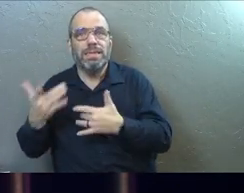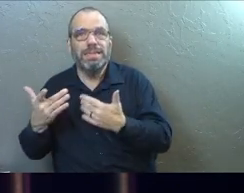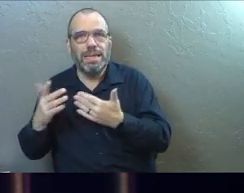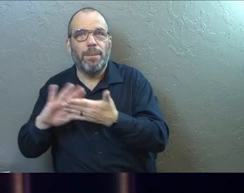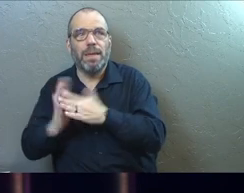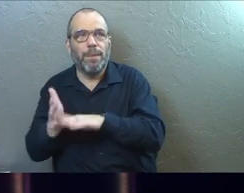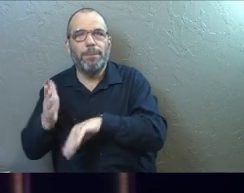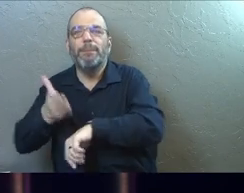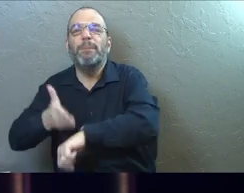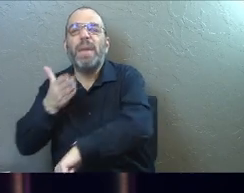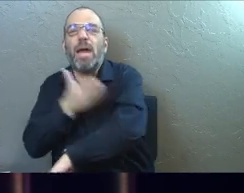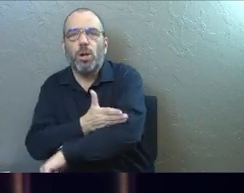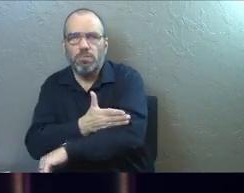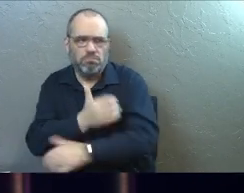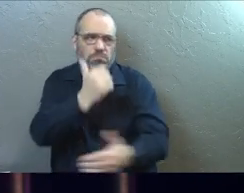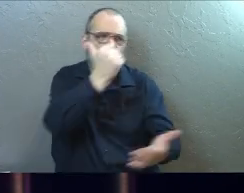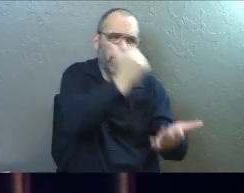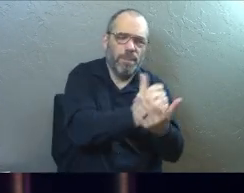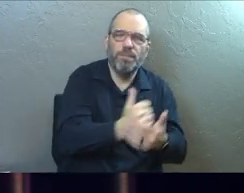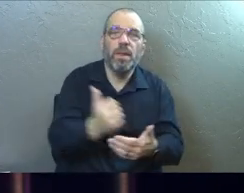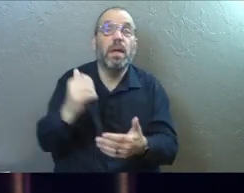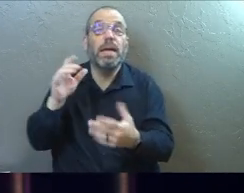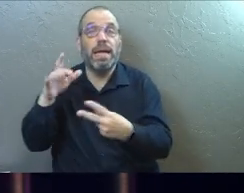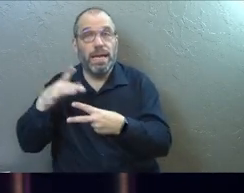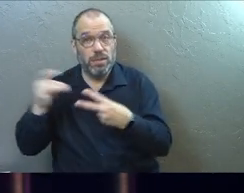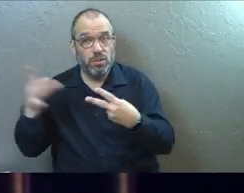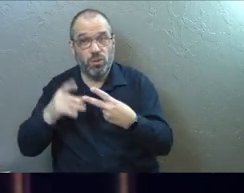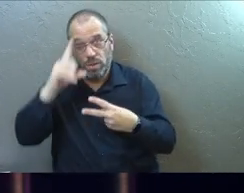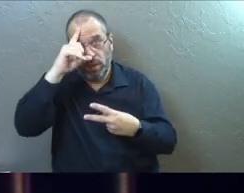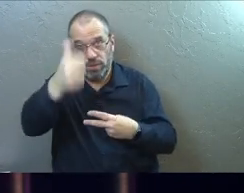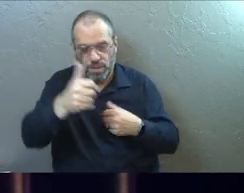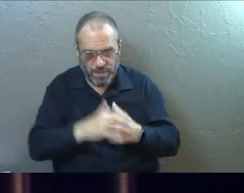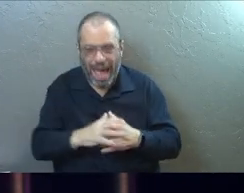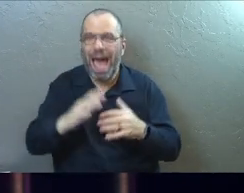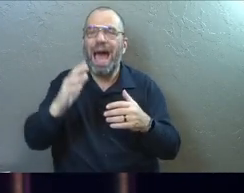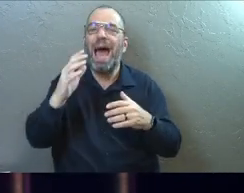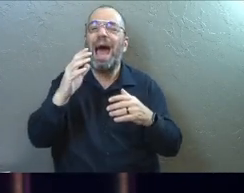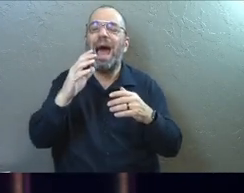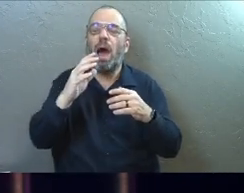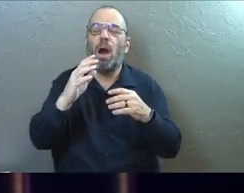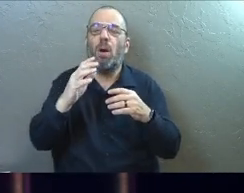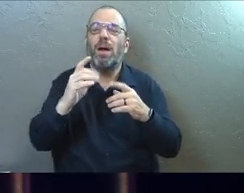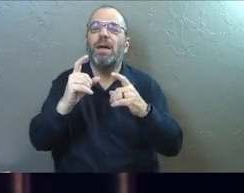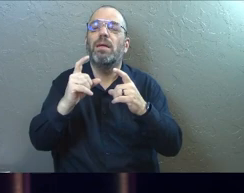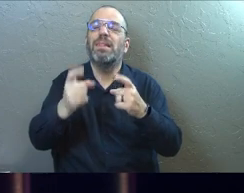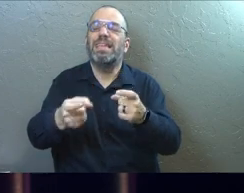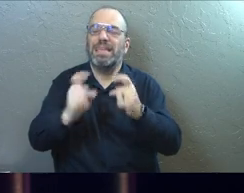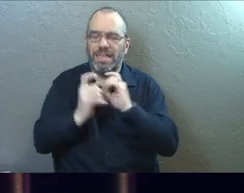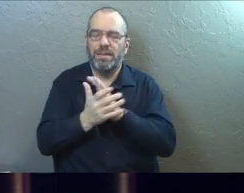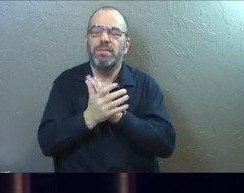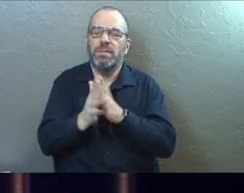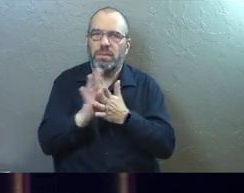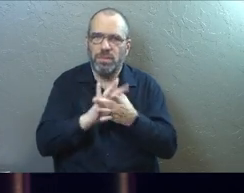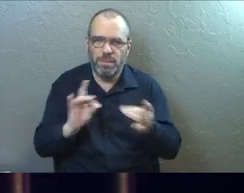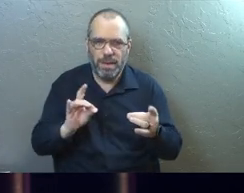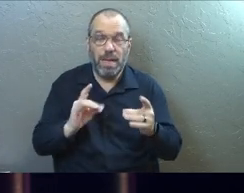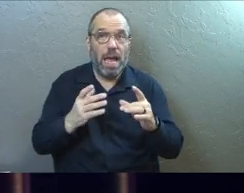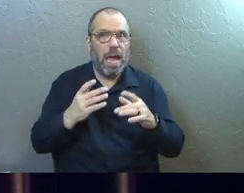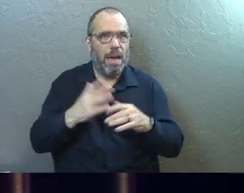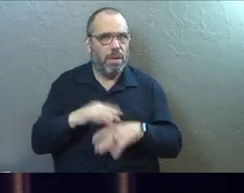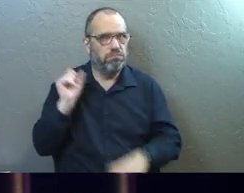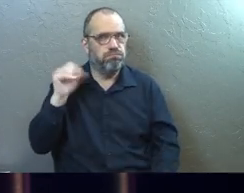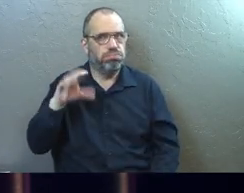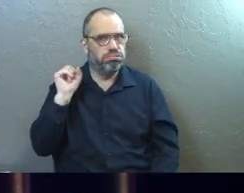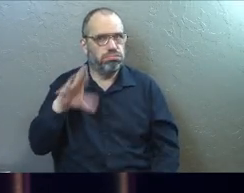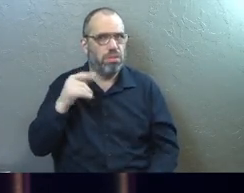get better. Amen? Amen. It's a choice. Okay, now let's go into the gifts of the Spirit. And I'm going to finish with these. And I'm going to roll through